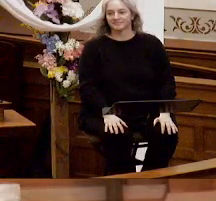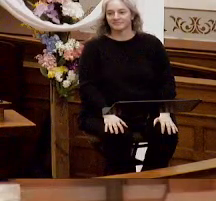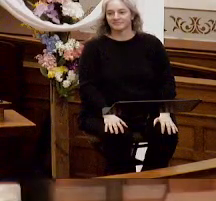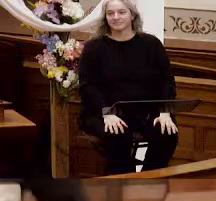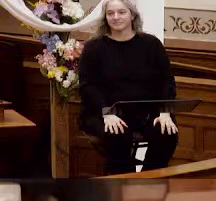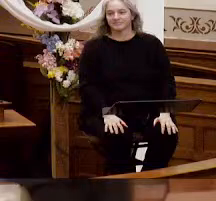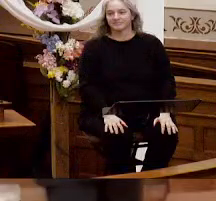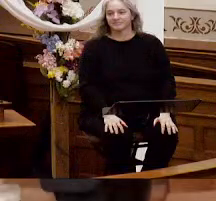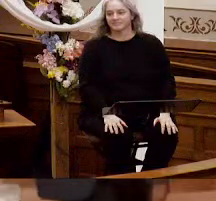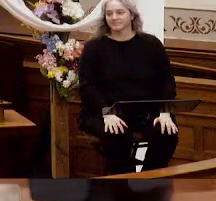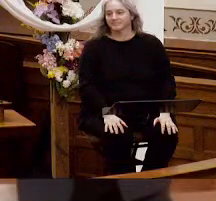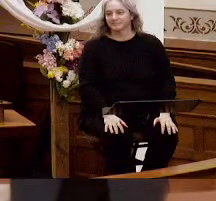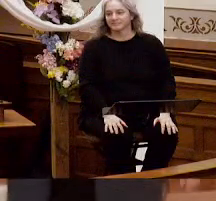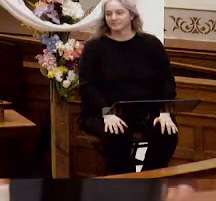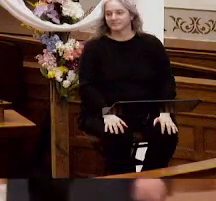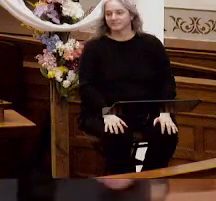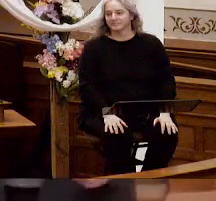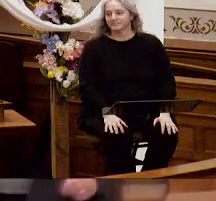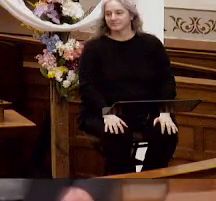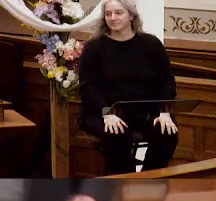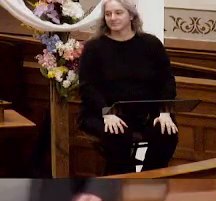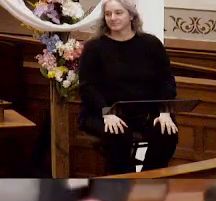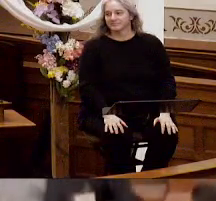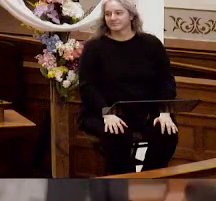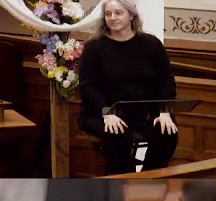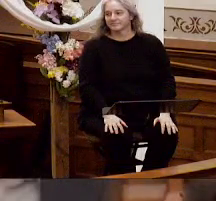Oh, yes, we're praying. Sorry, Roger.